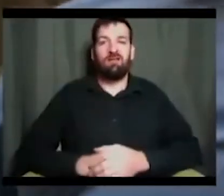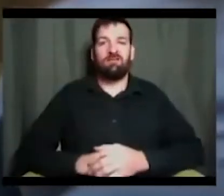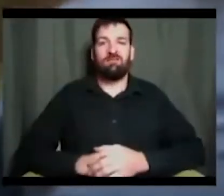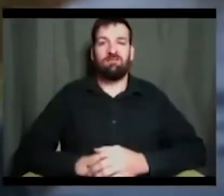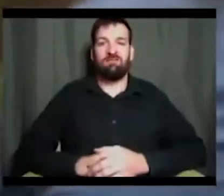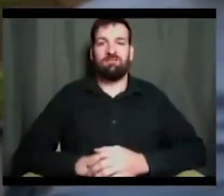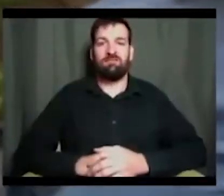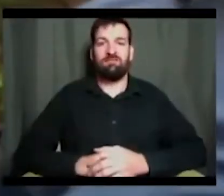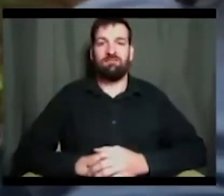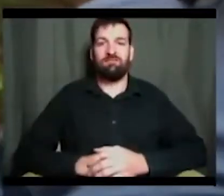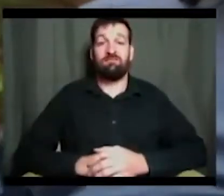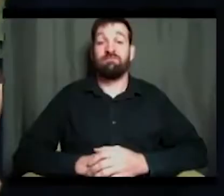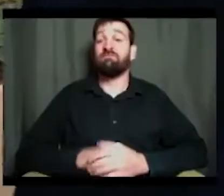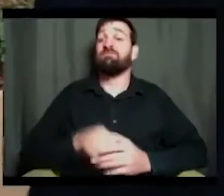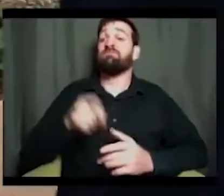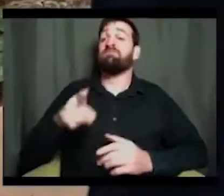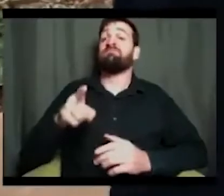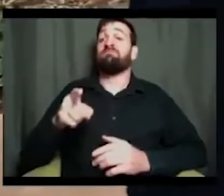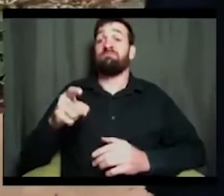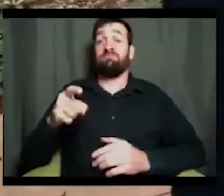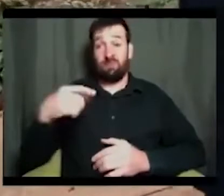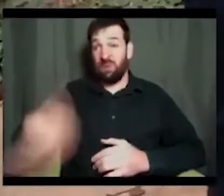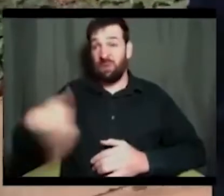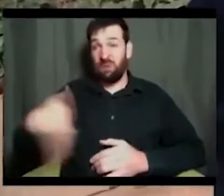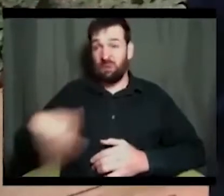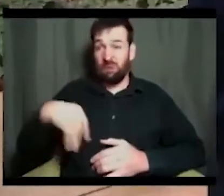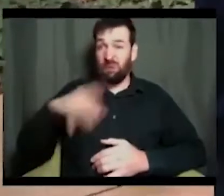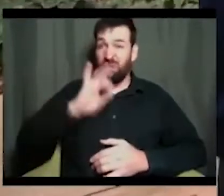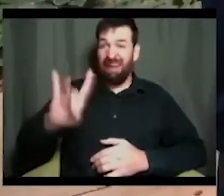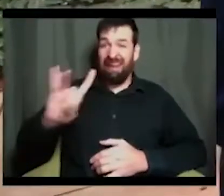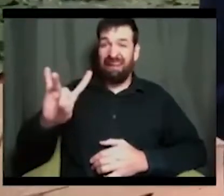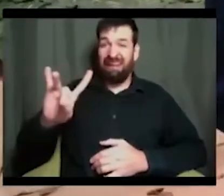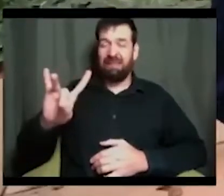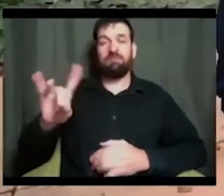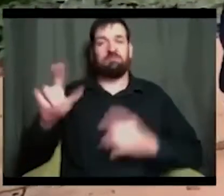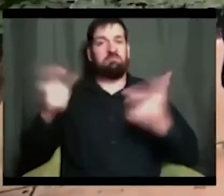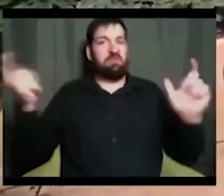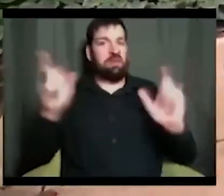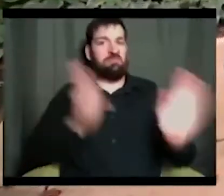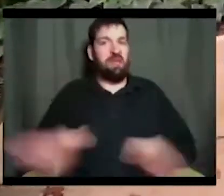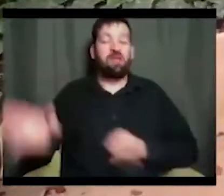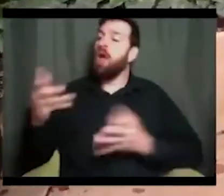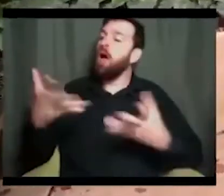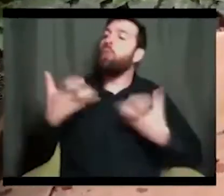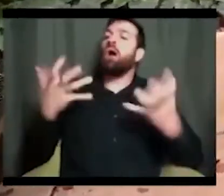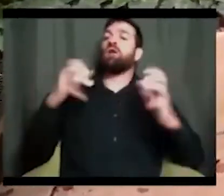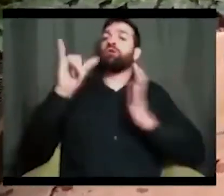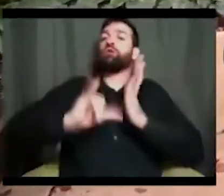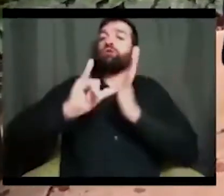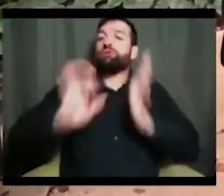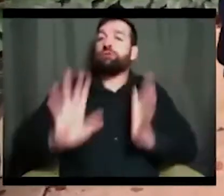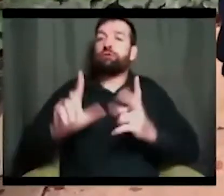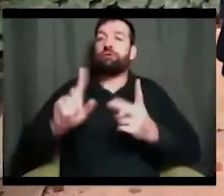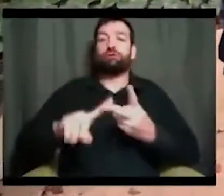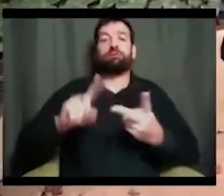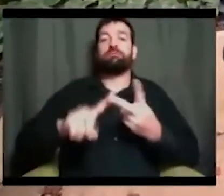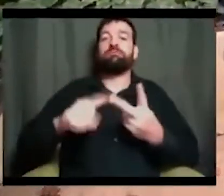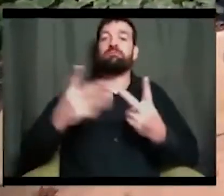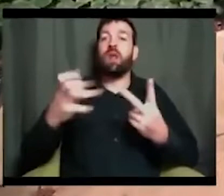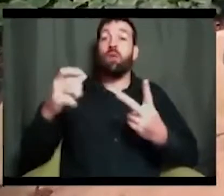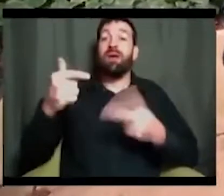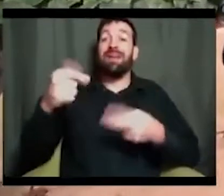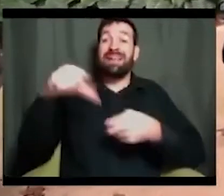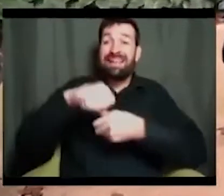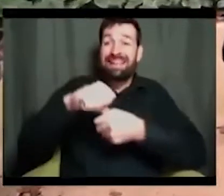And this precocious 8-year-old has big plans for his life. I want to be a YouTuber. I want to run a gas station that also